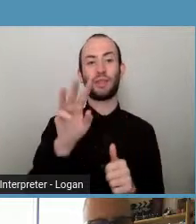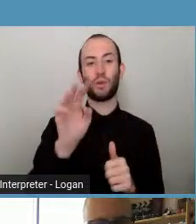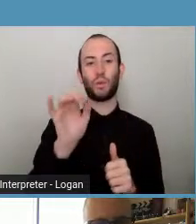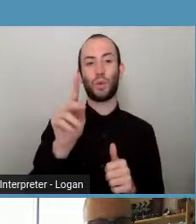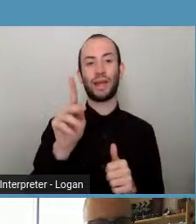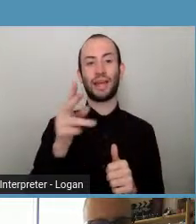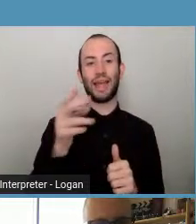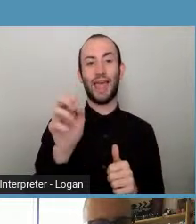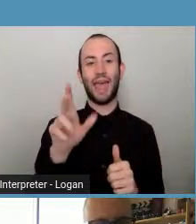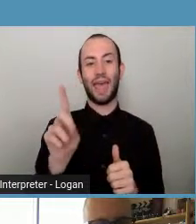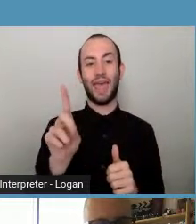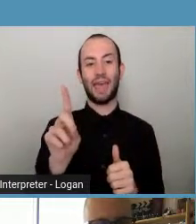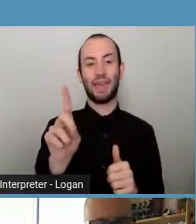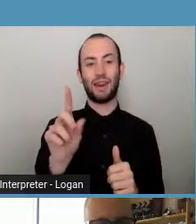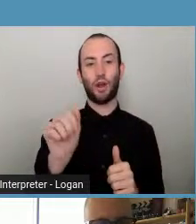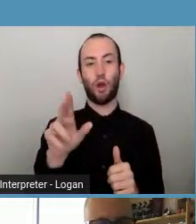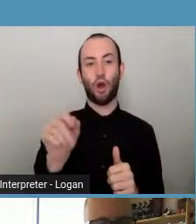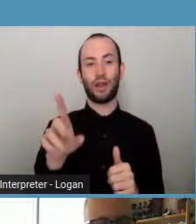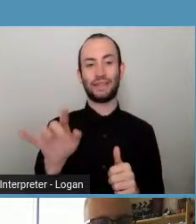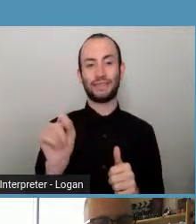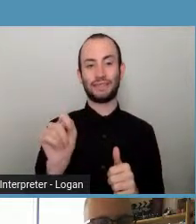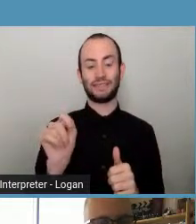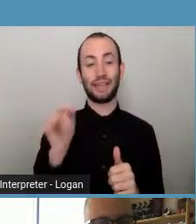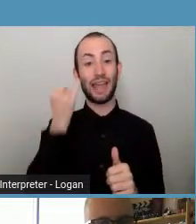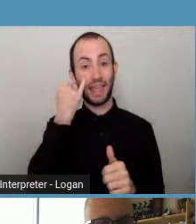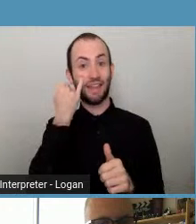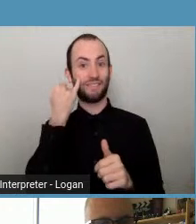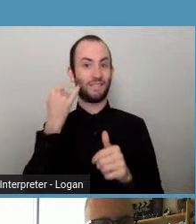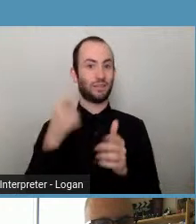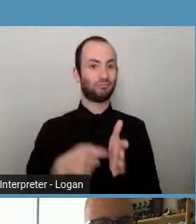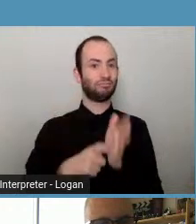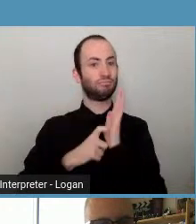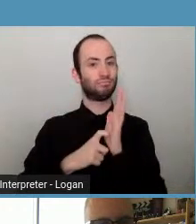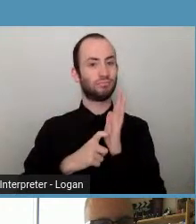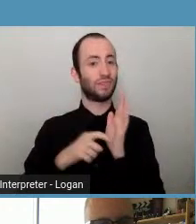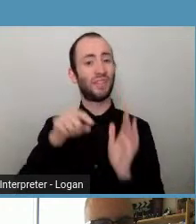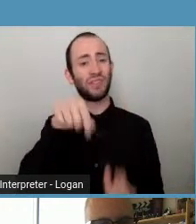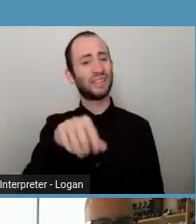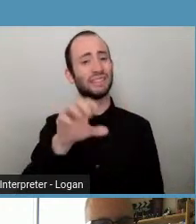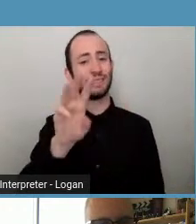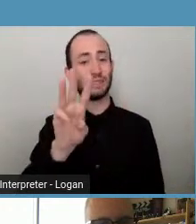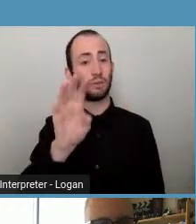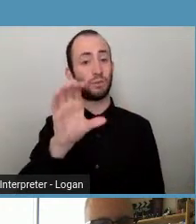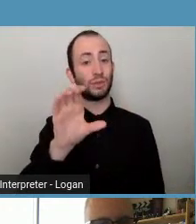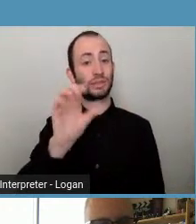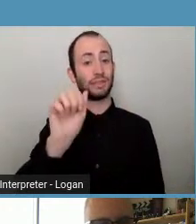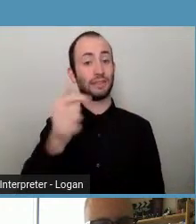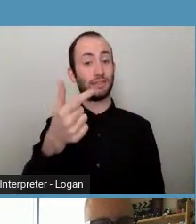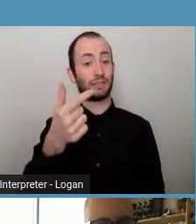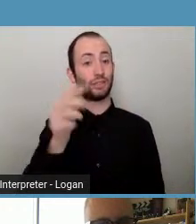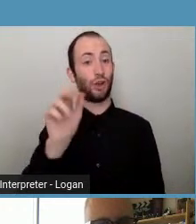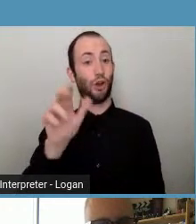it's required, because oftentimes if you follow these other steps, the audit is not worth it.